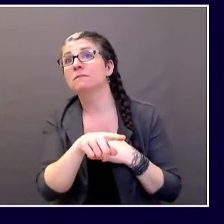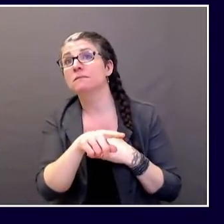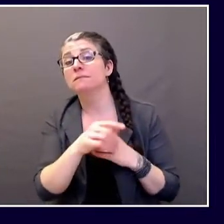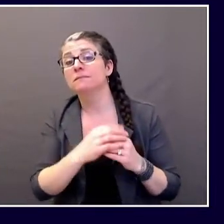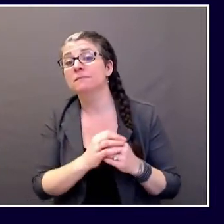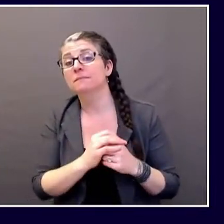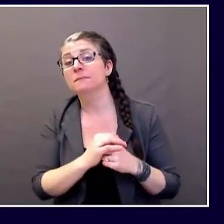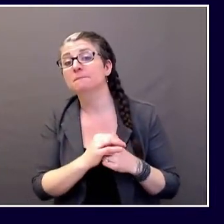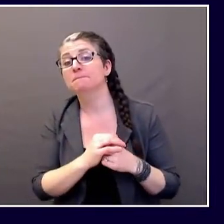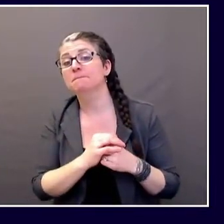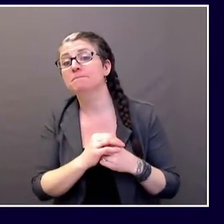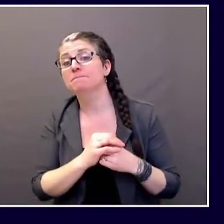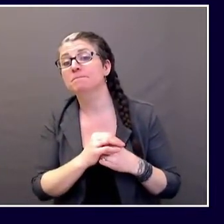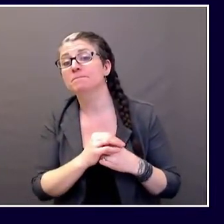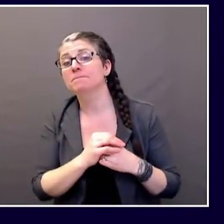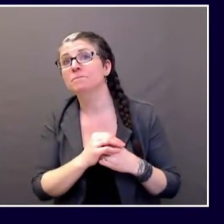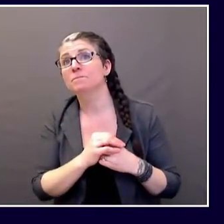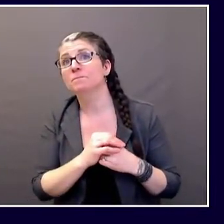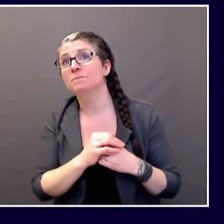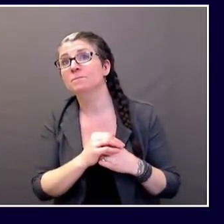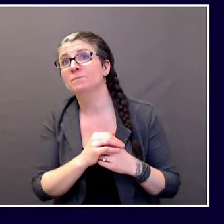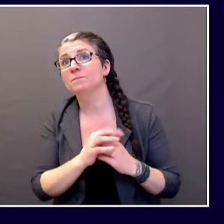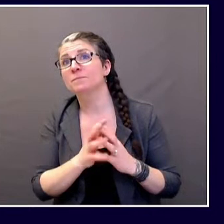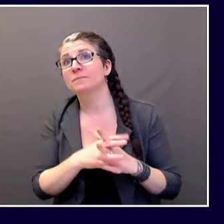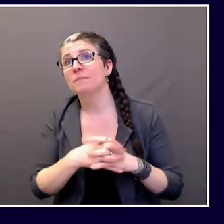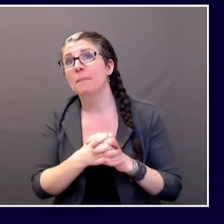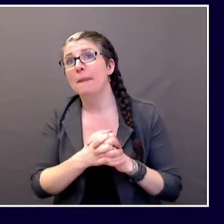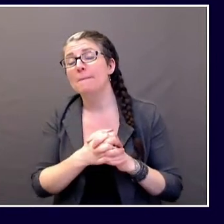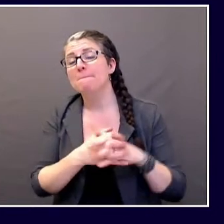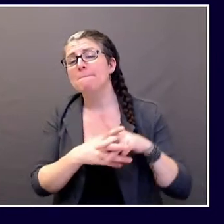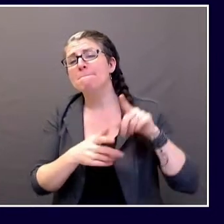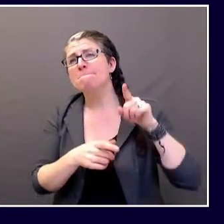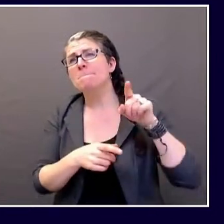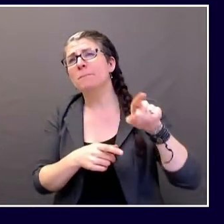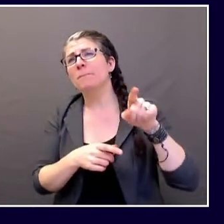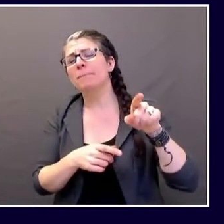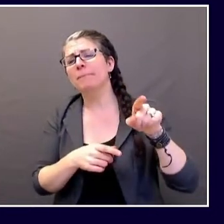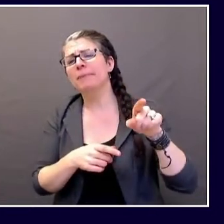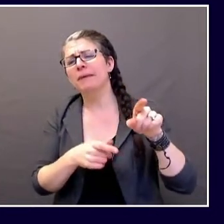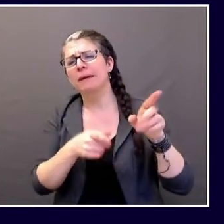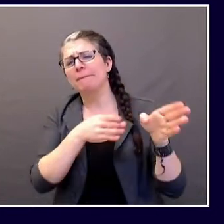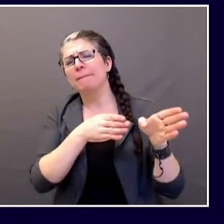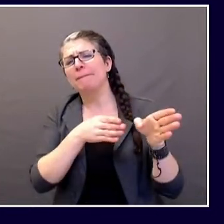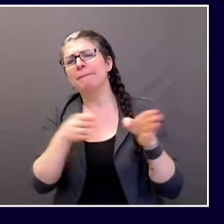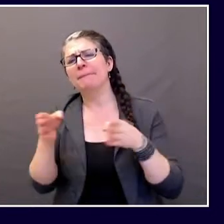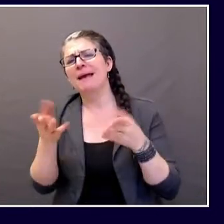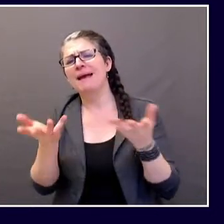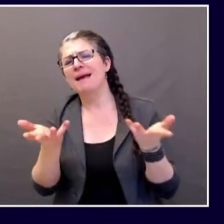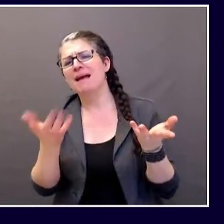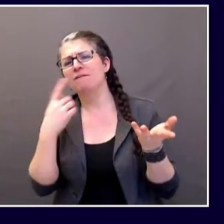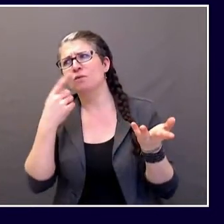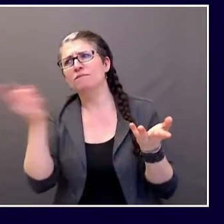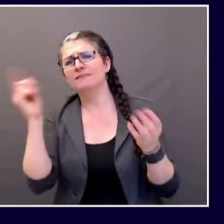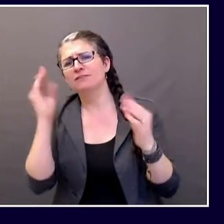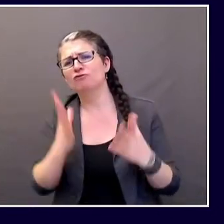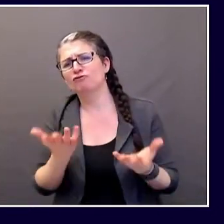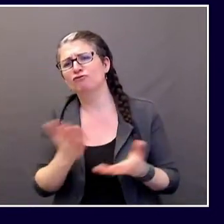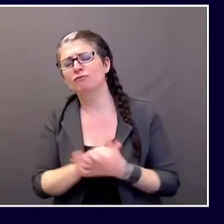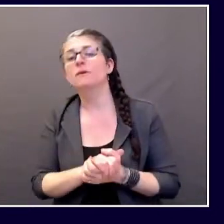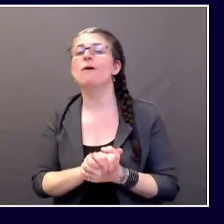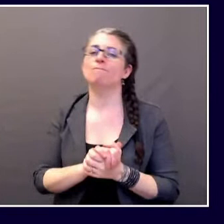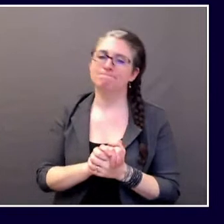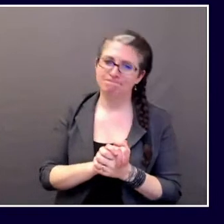that? Sure, and we are still working on our plan for that. We expect to announce that by the end of the week. But as a reminder,